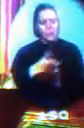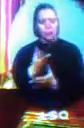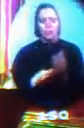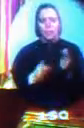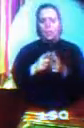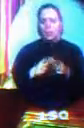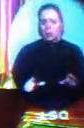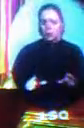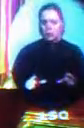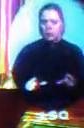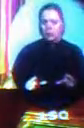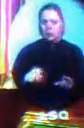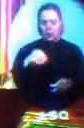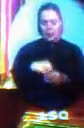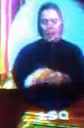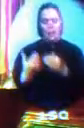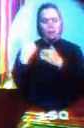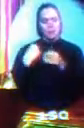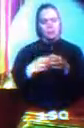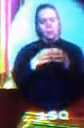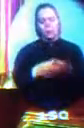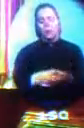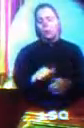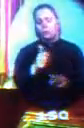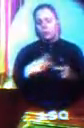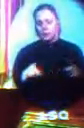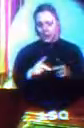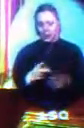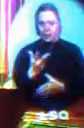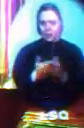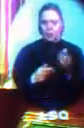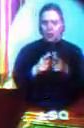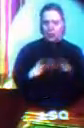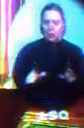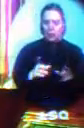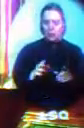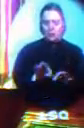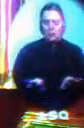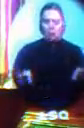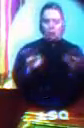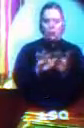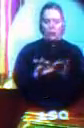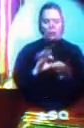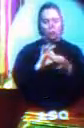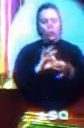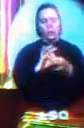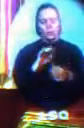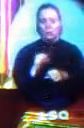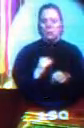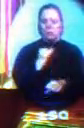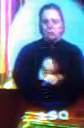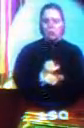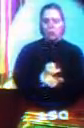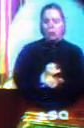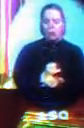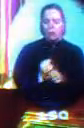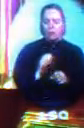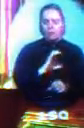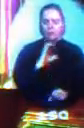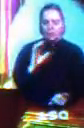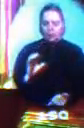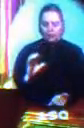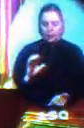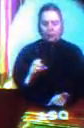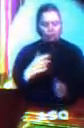in missions abroad. Bilingualism is an important component in Canada's international relations, of course, and we